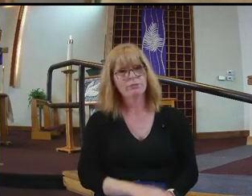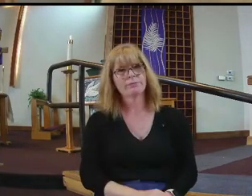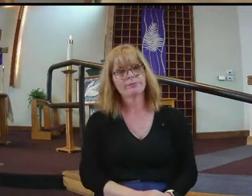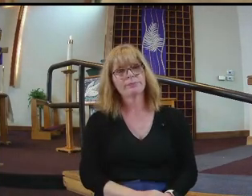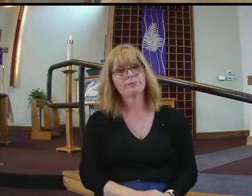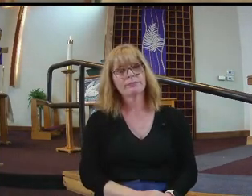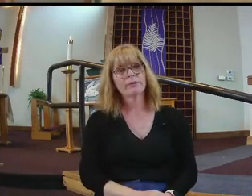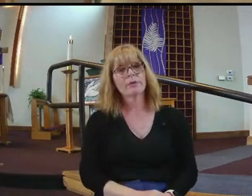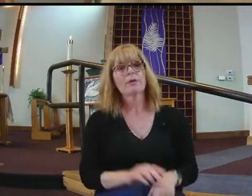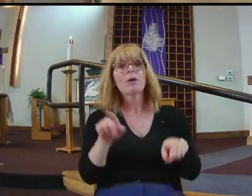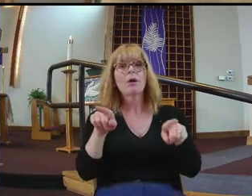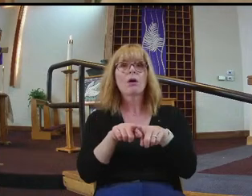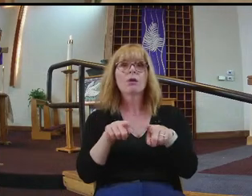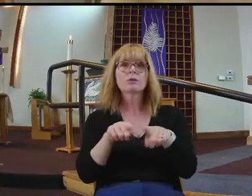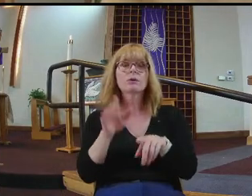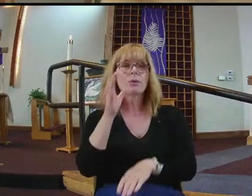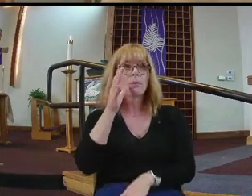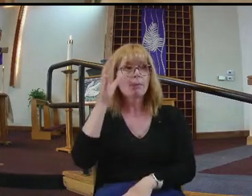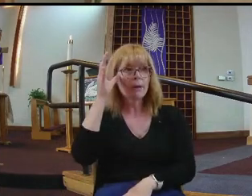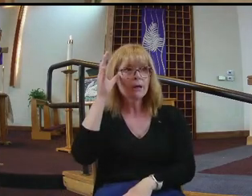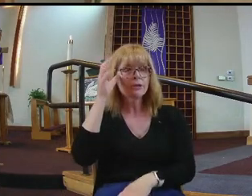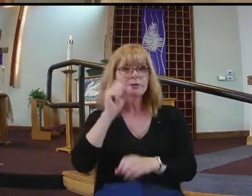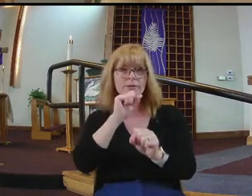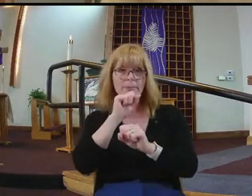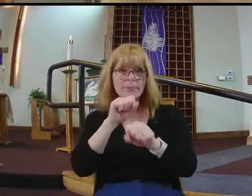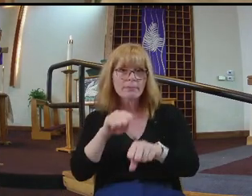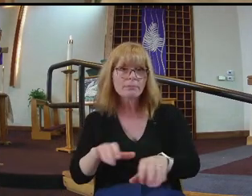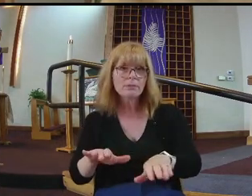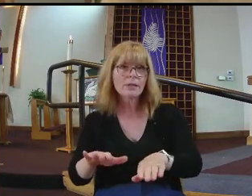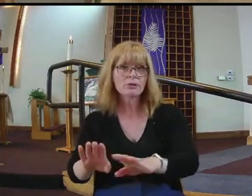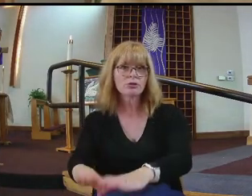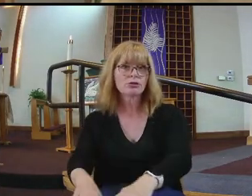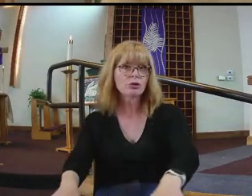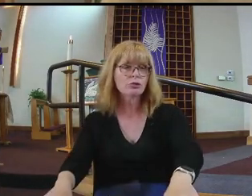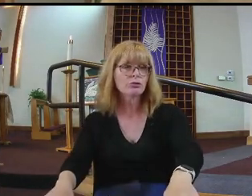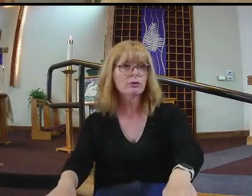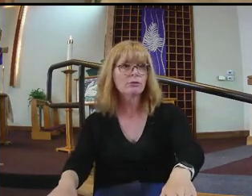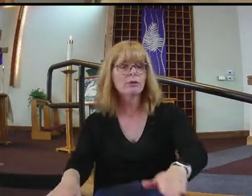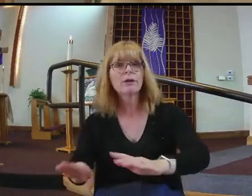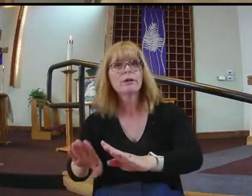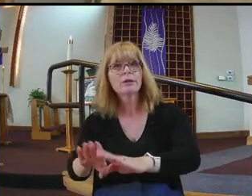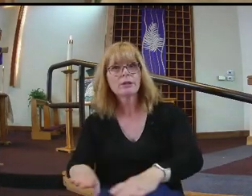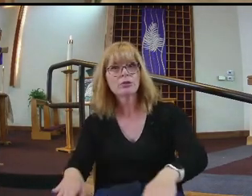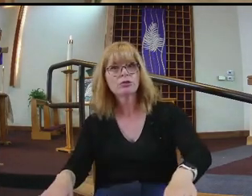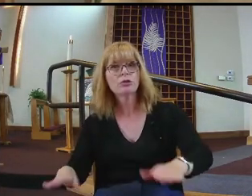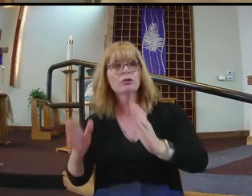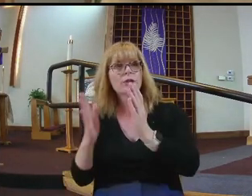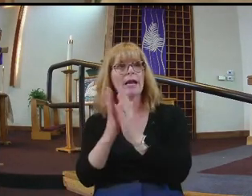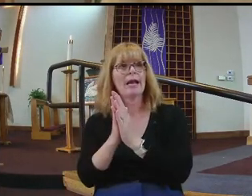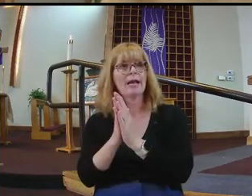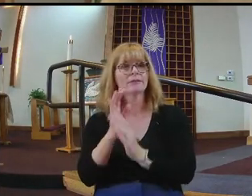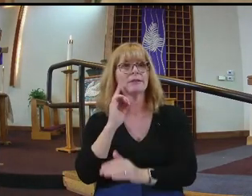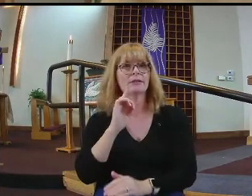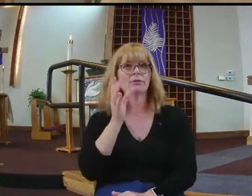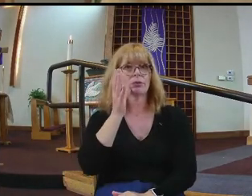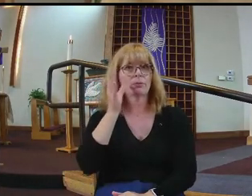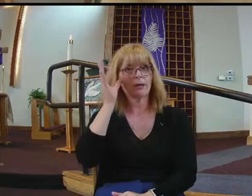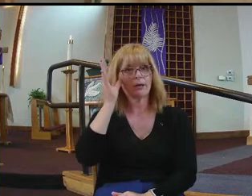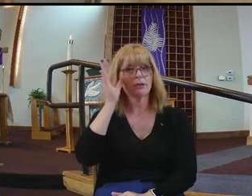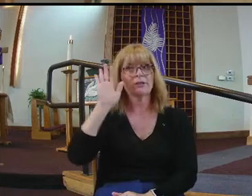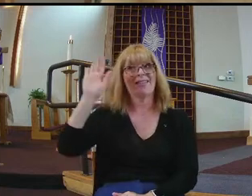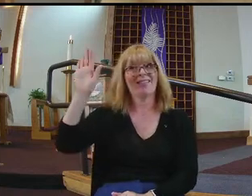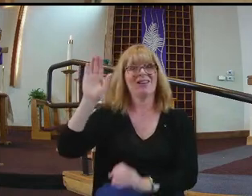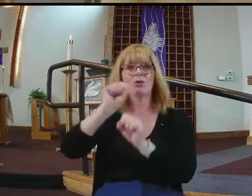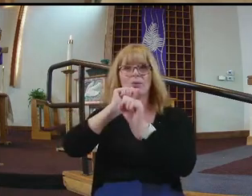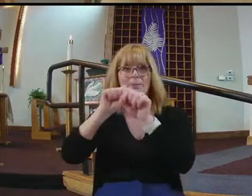also parents blessing their children and children asking for their parents' blessing.